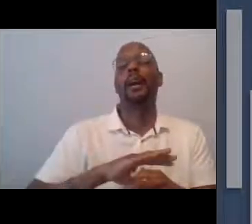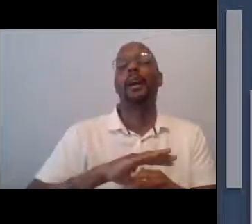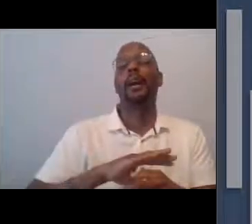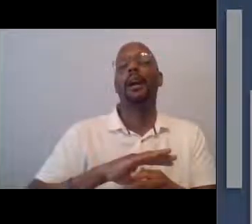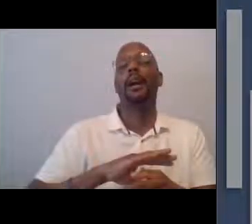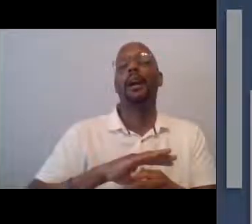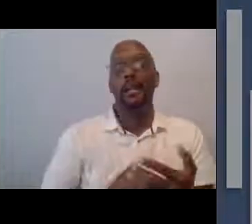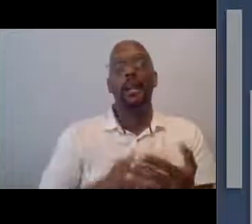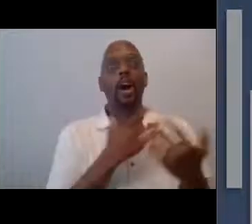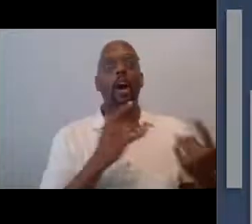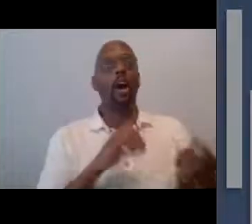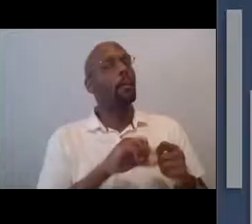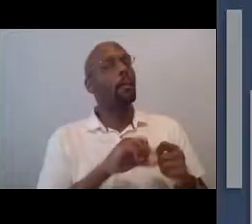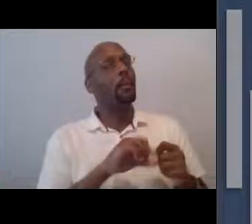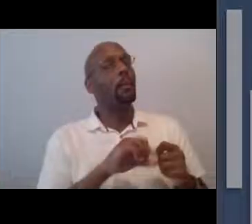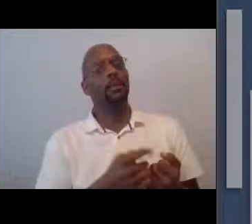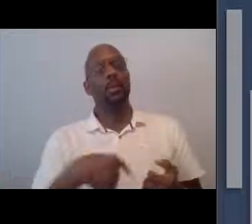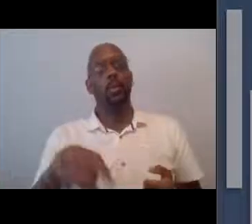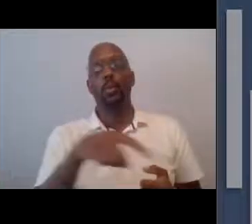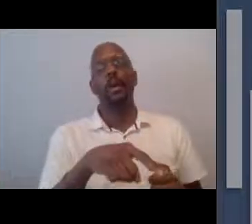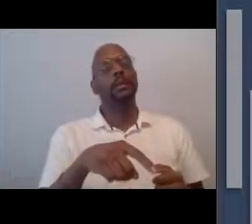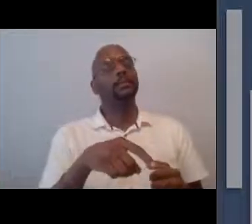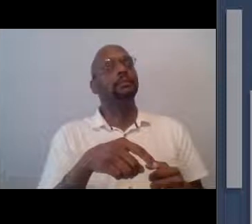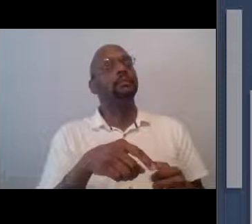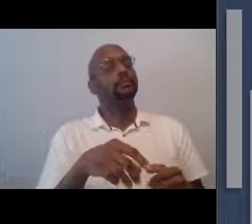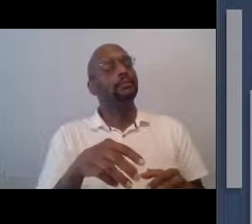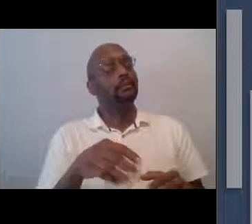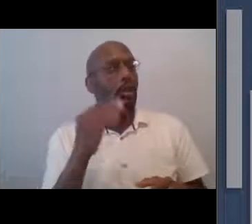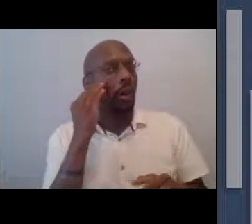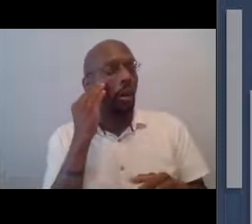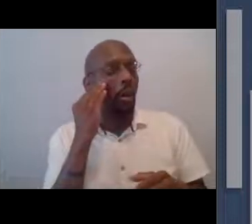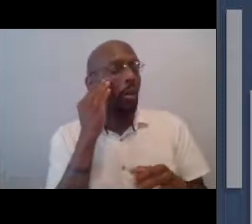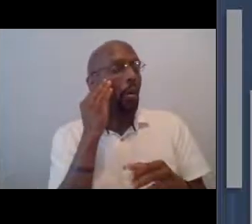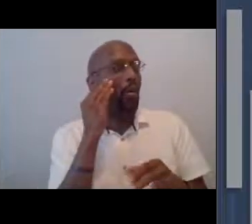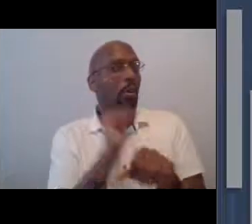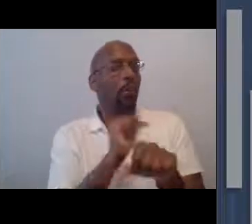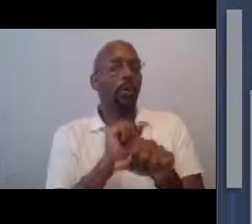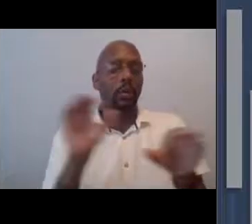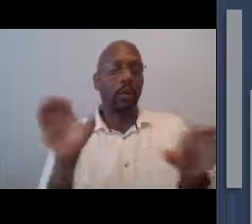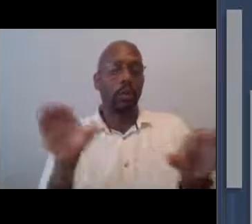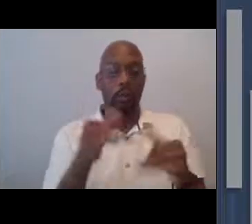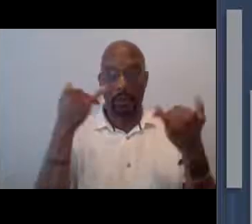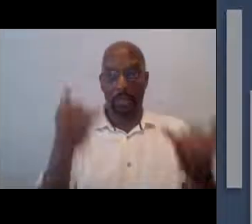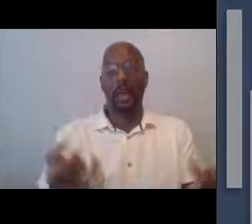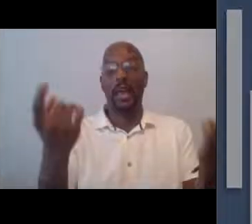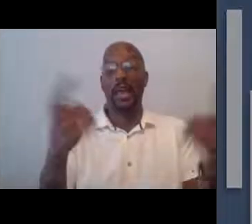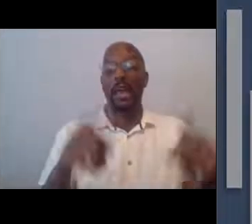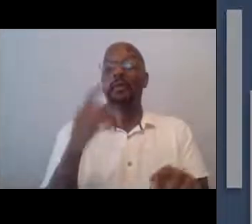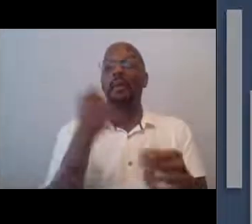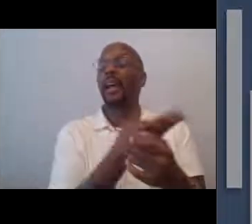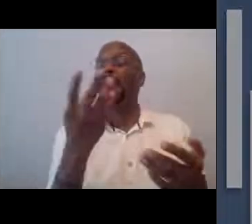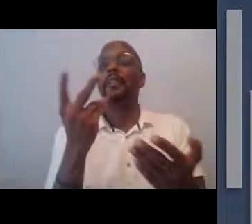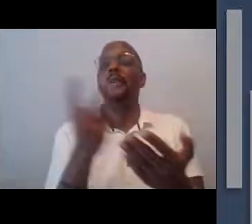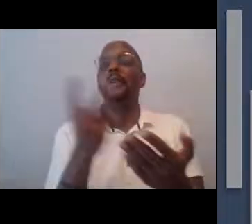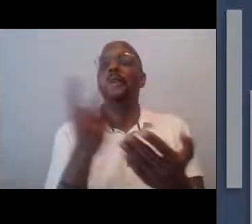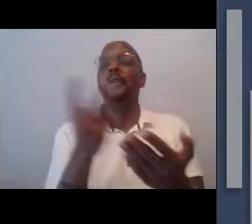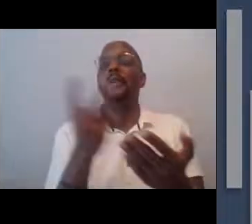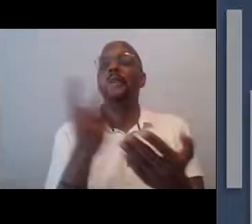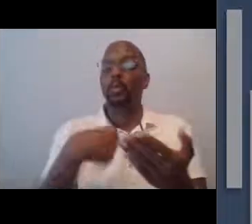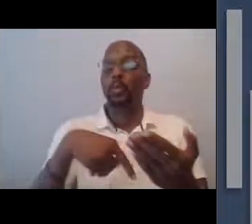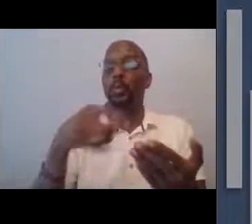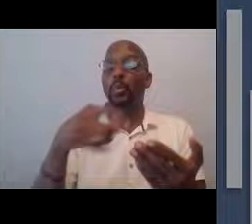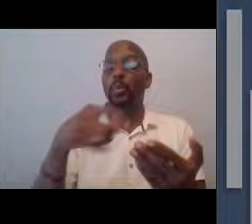We take this very, very seriously, and we know that the work we do today, every project we fund is actually